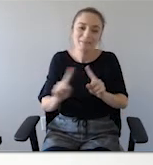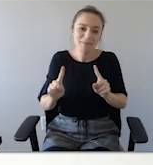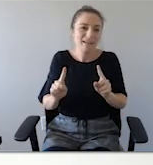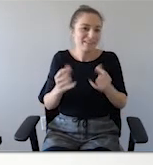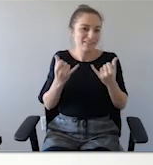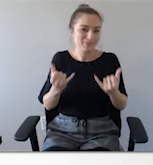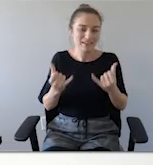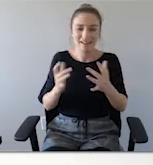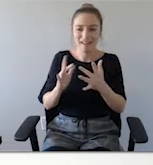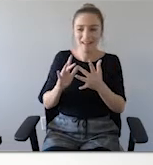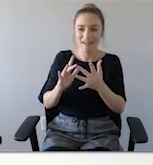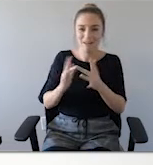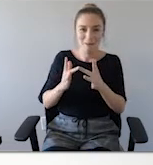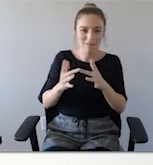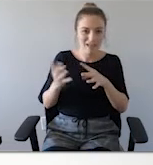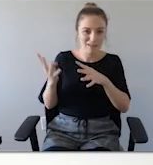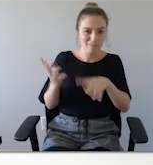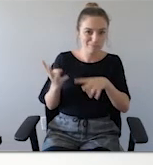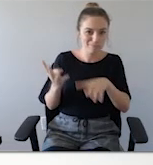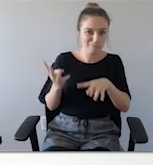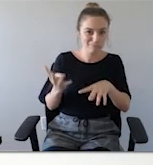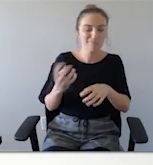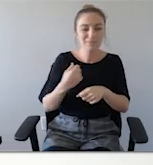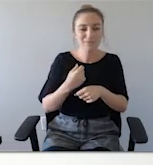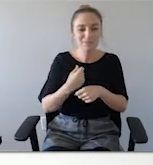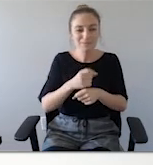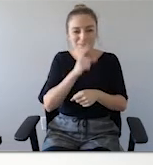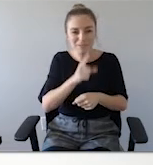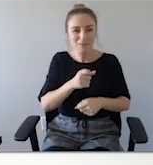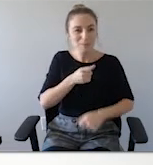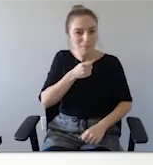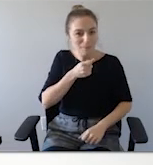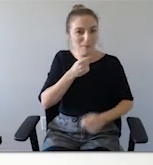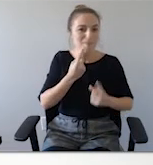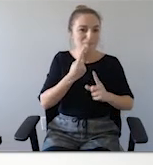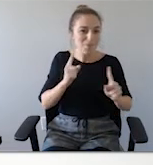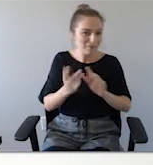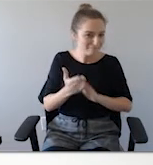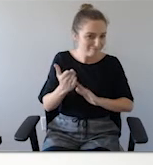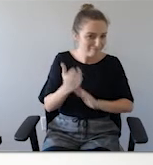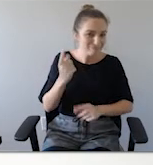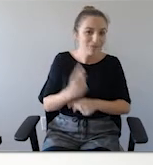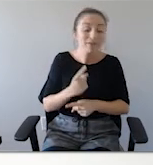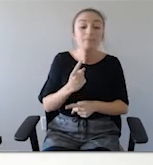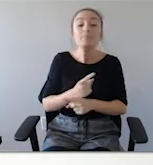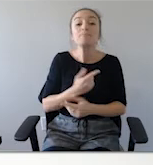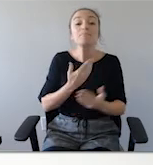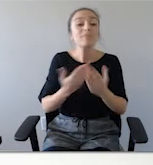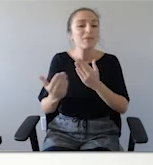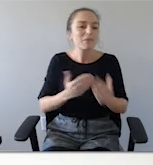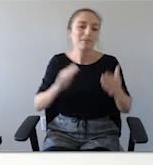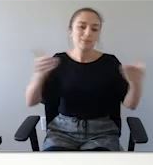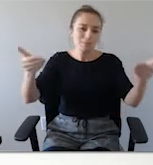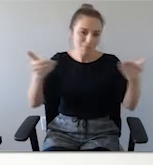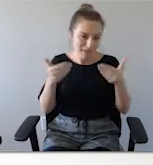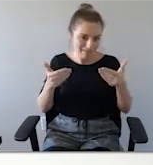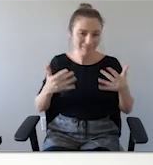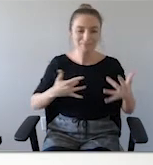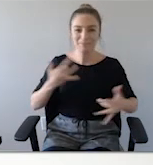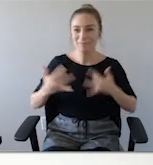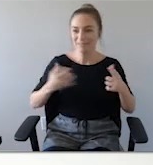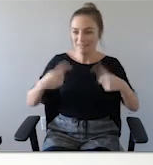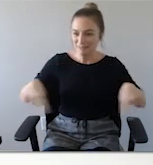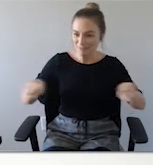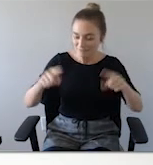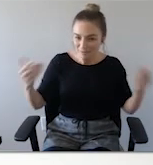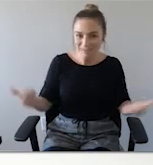are also going to be online. So, all right, so welcome everybody. I'm so excited to see everybody here. I'm just excited